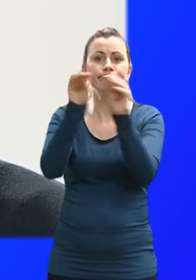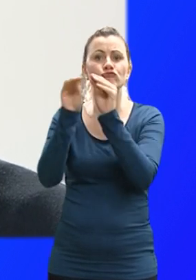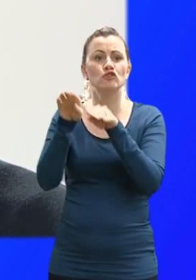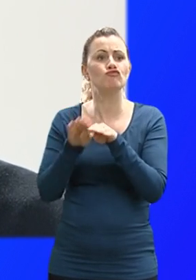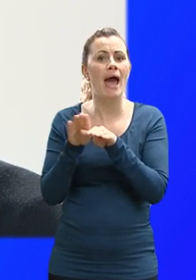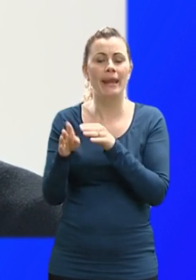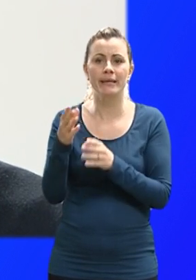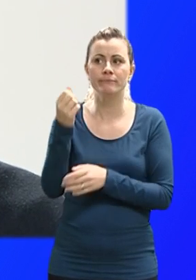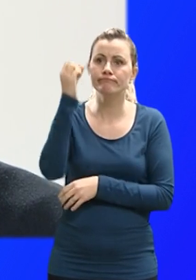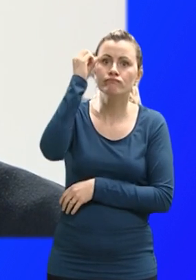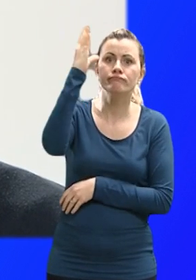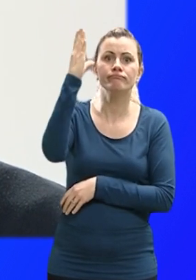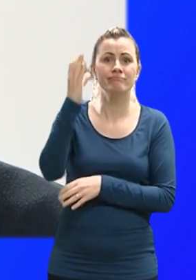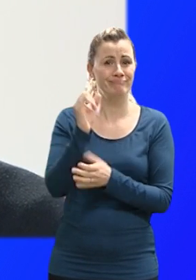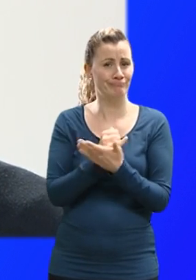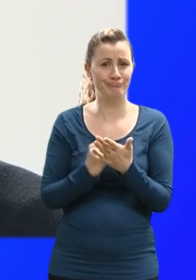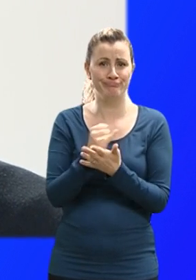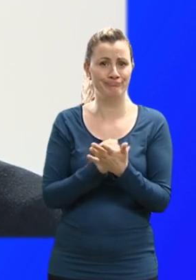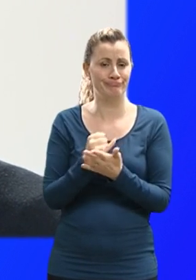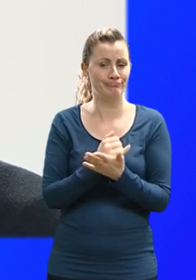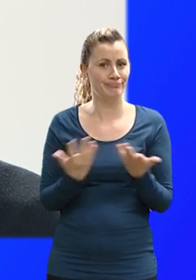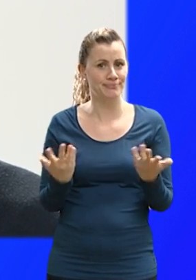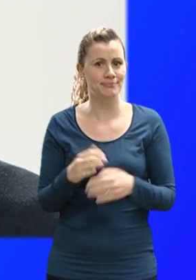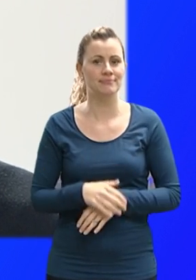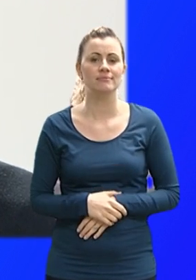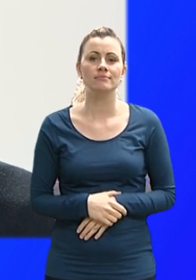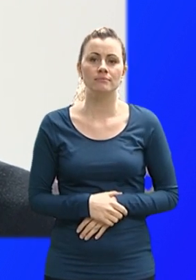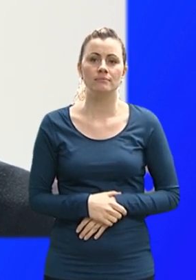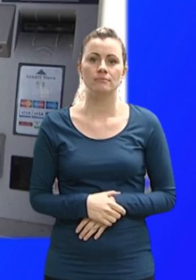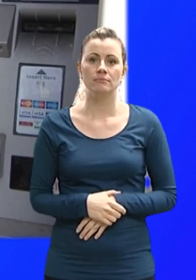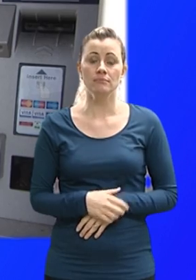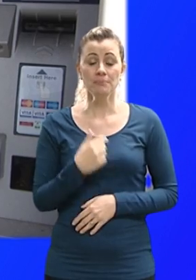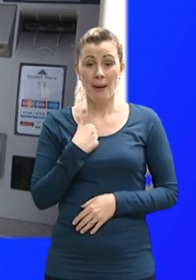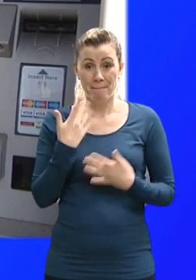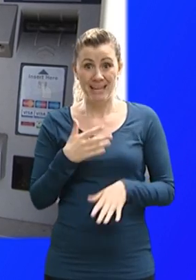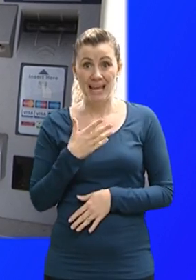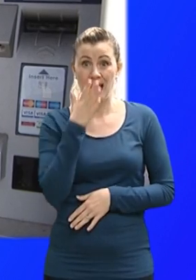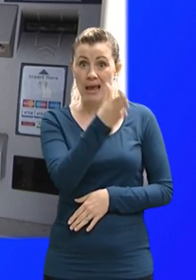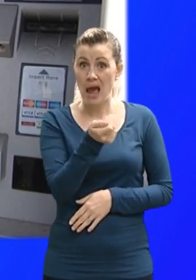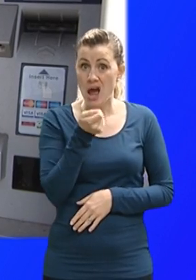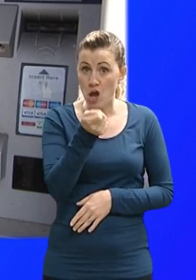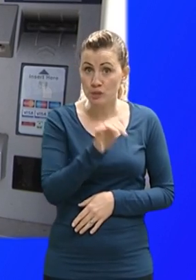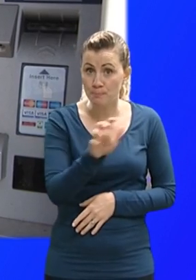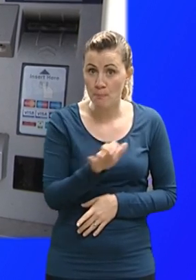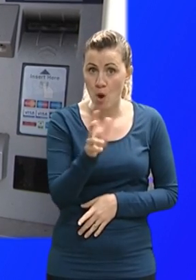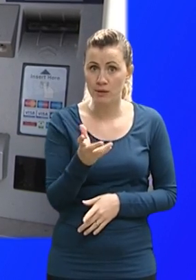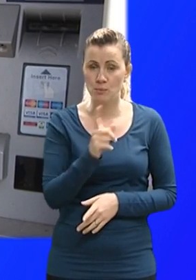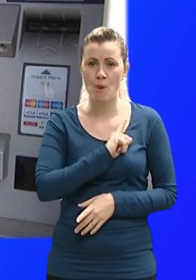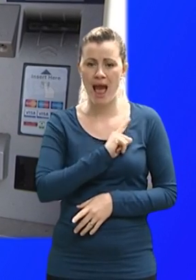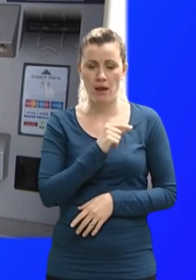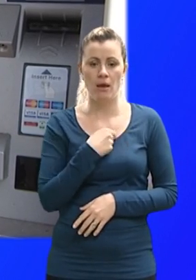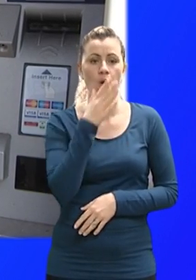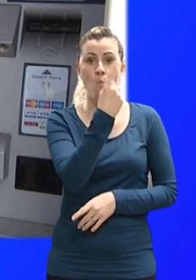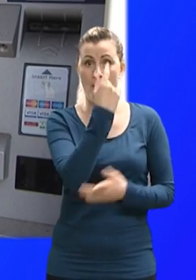of training, I think, within the system. Well, I find cash point machines, because